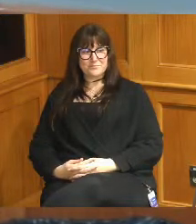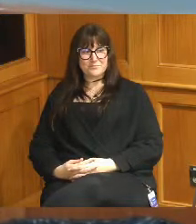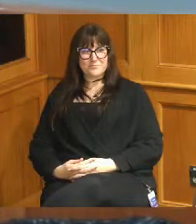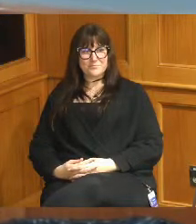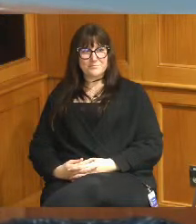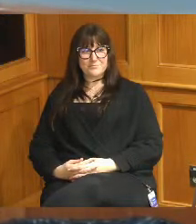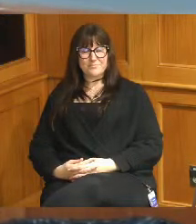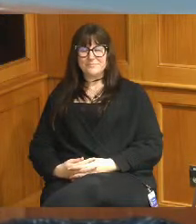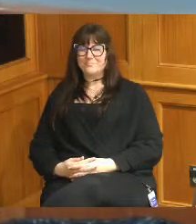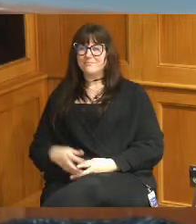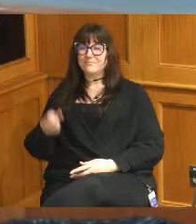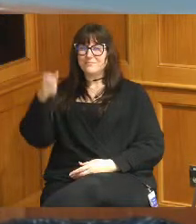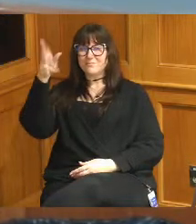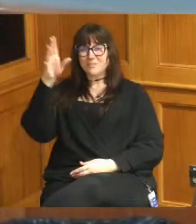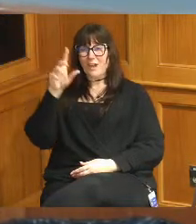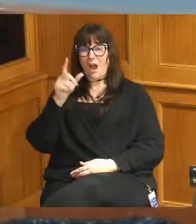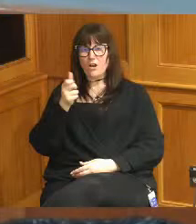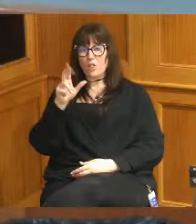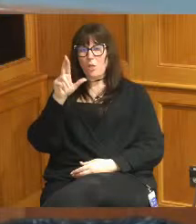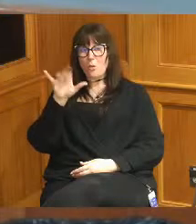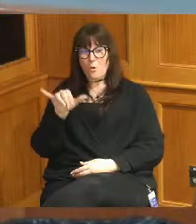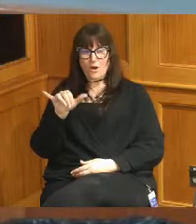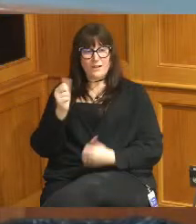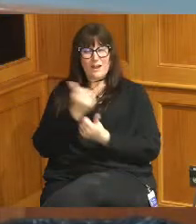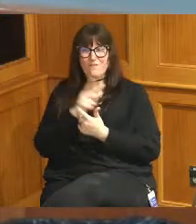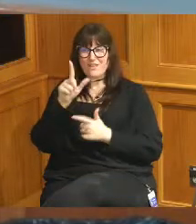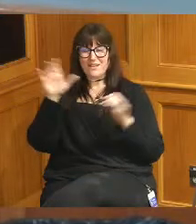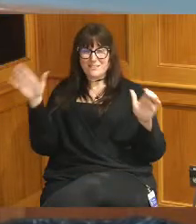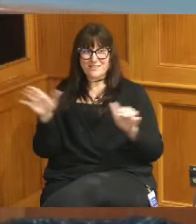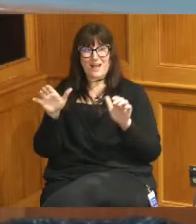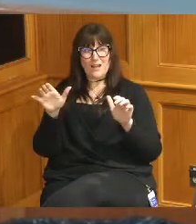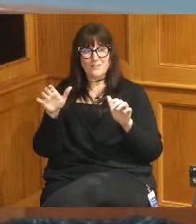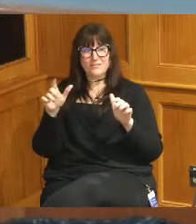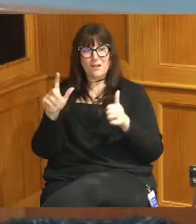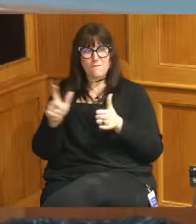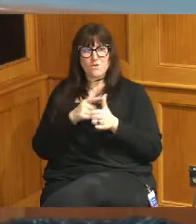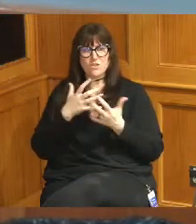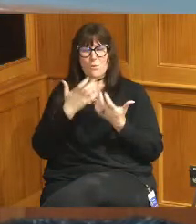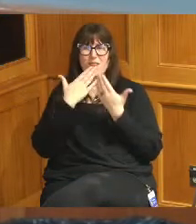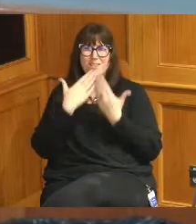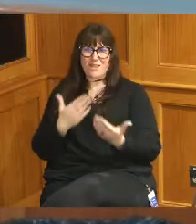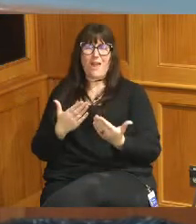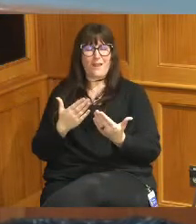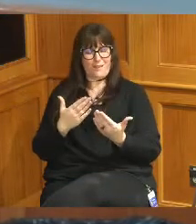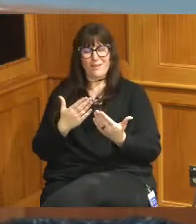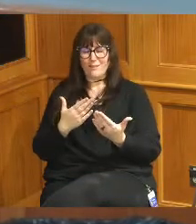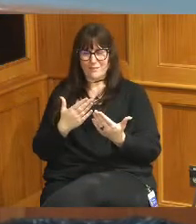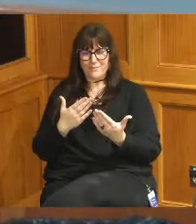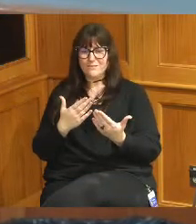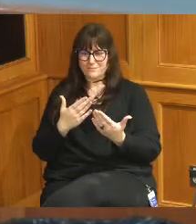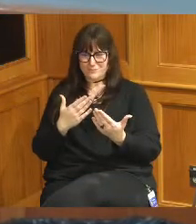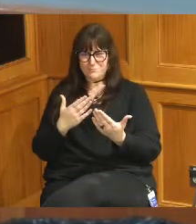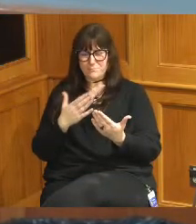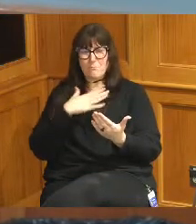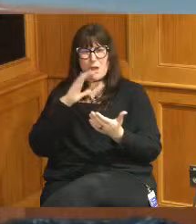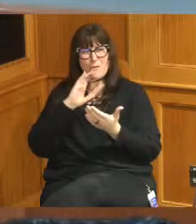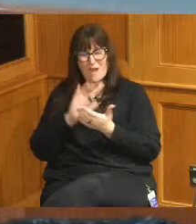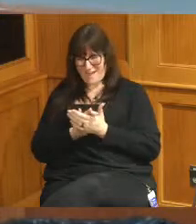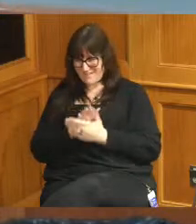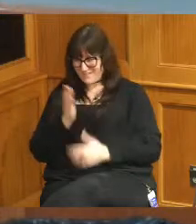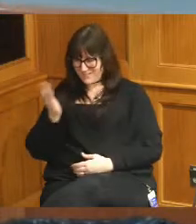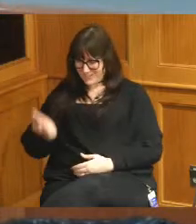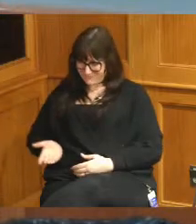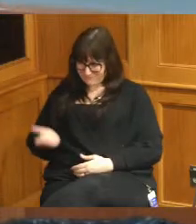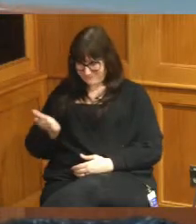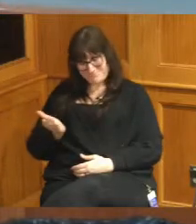To God be the glory for all the things he has done. I want to, first of all, thank the Lord and Savior Jesus Christ. I want to thank my wife, Keisha